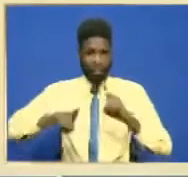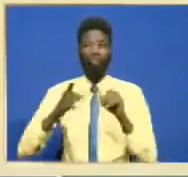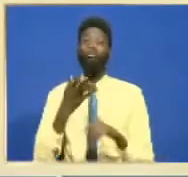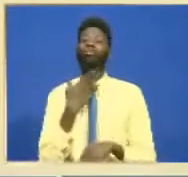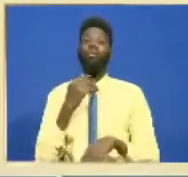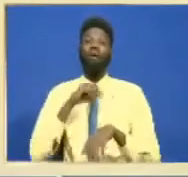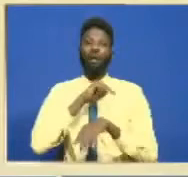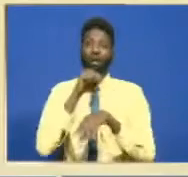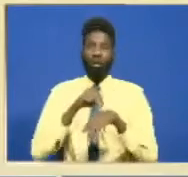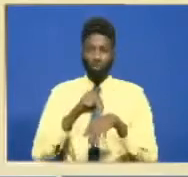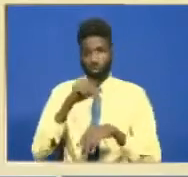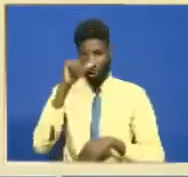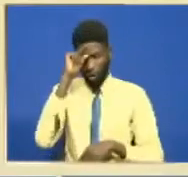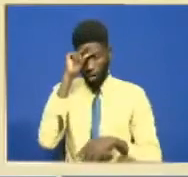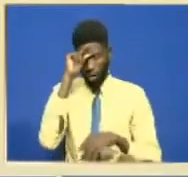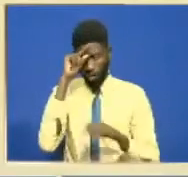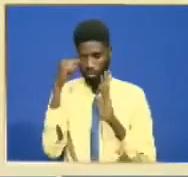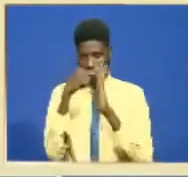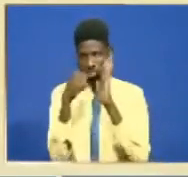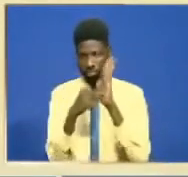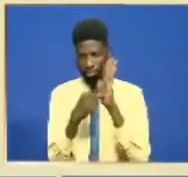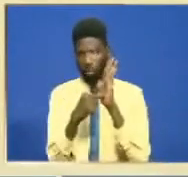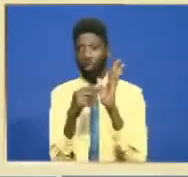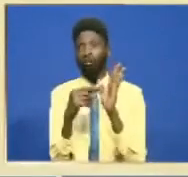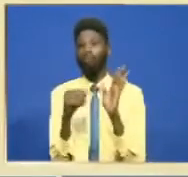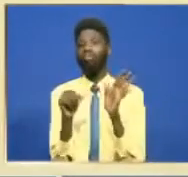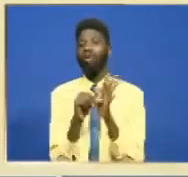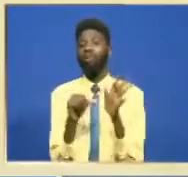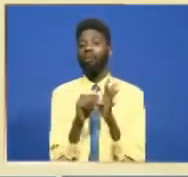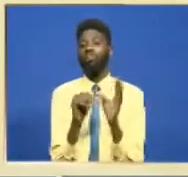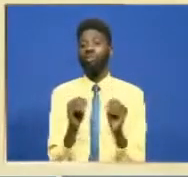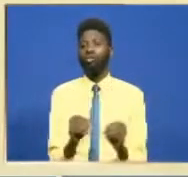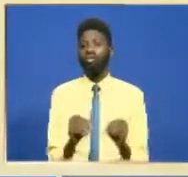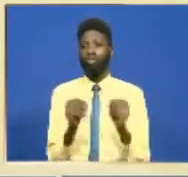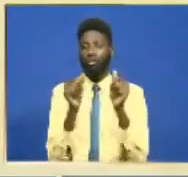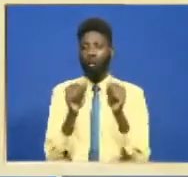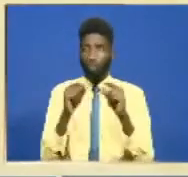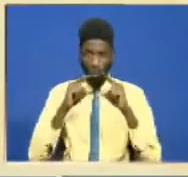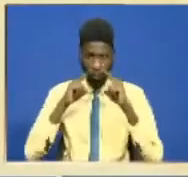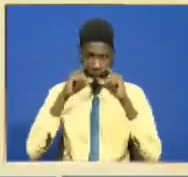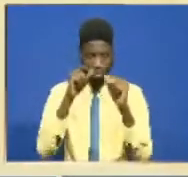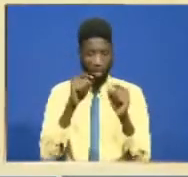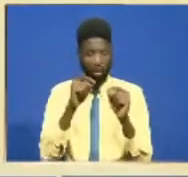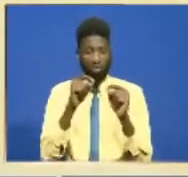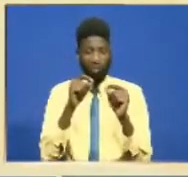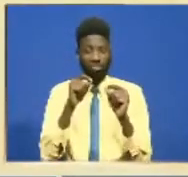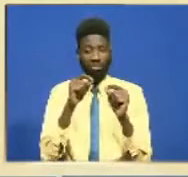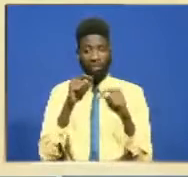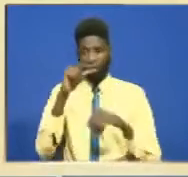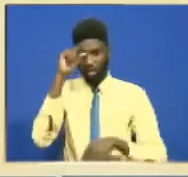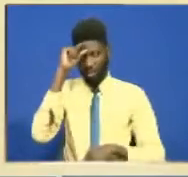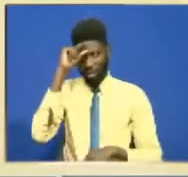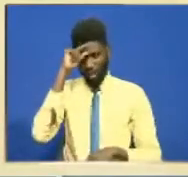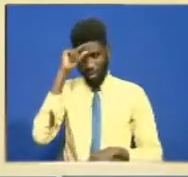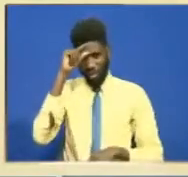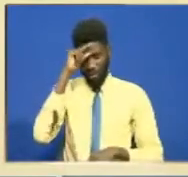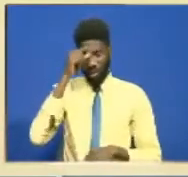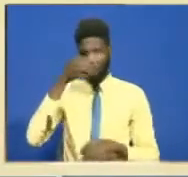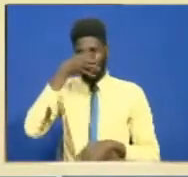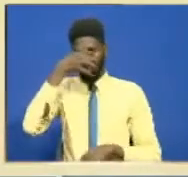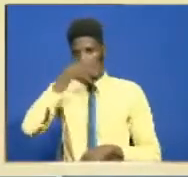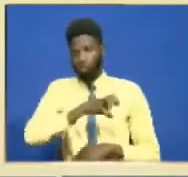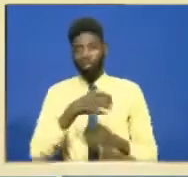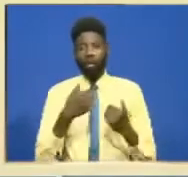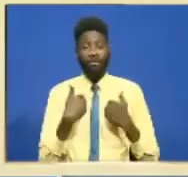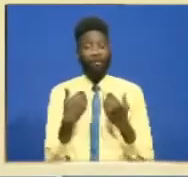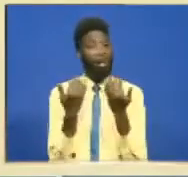government address, in which they term the whole issue as having been neglected by the government, especially